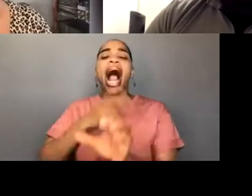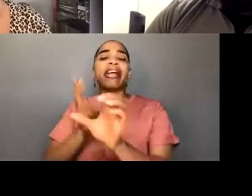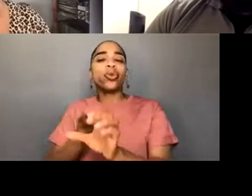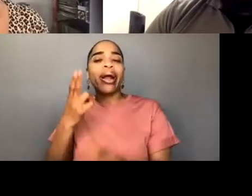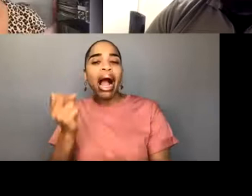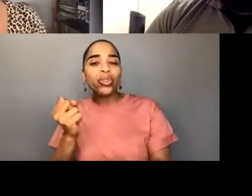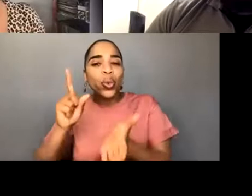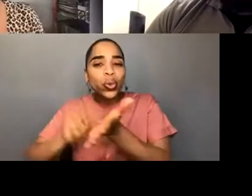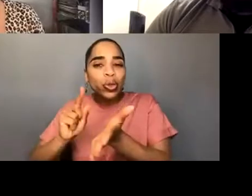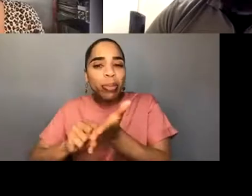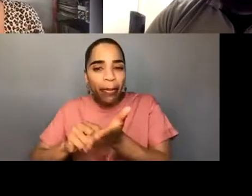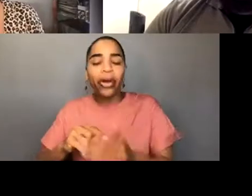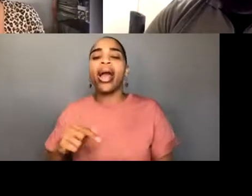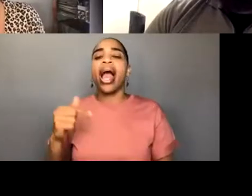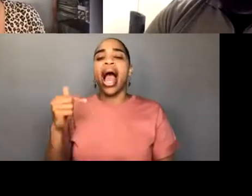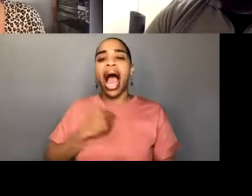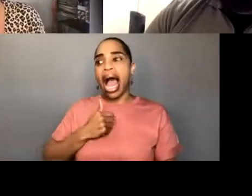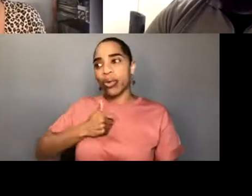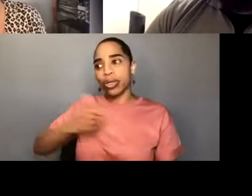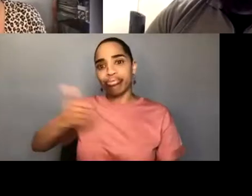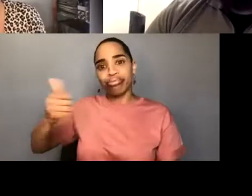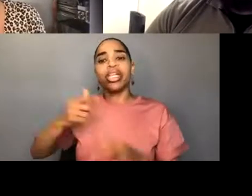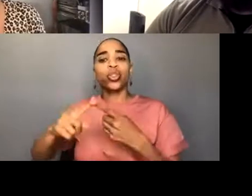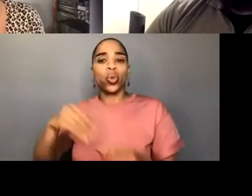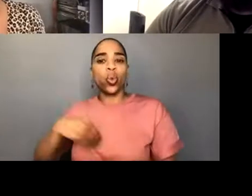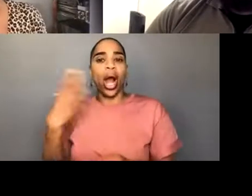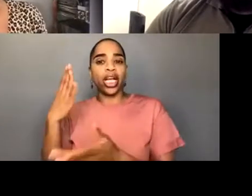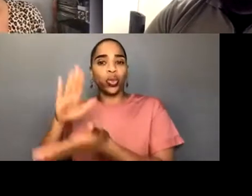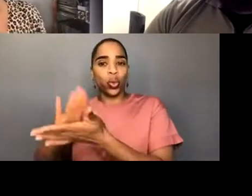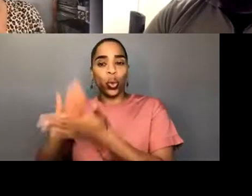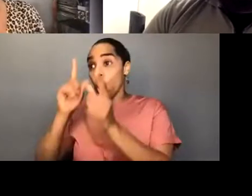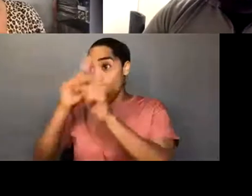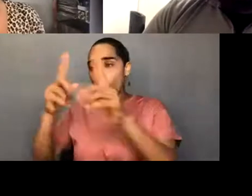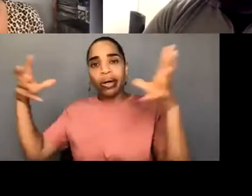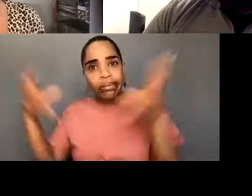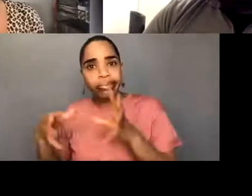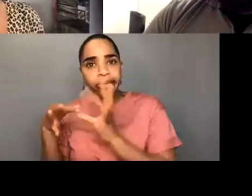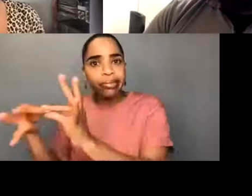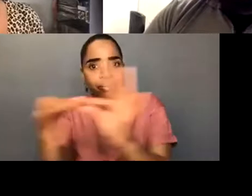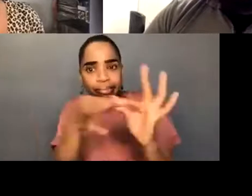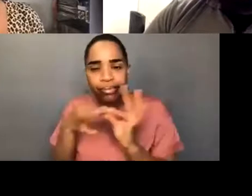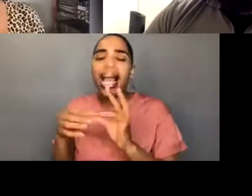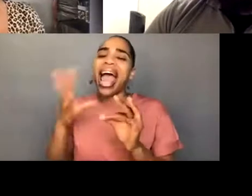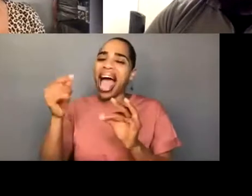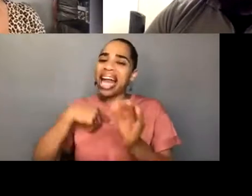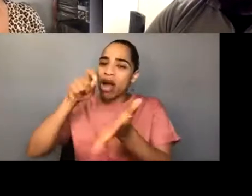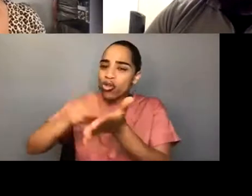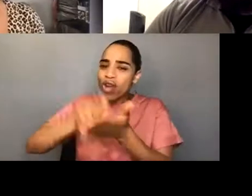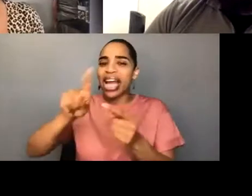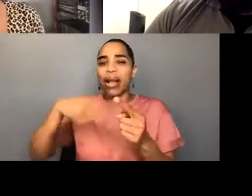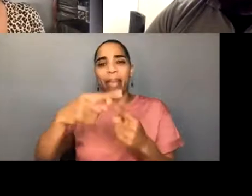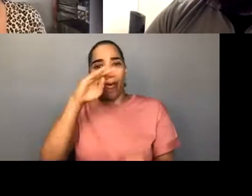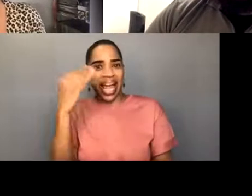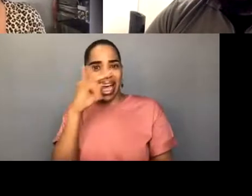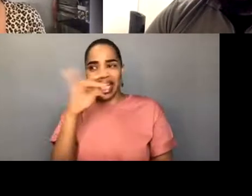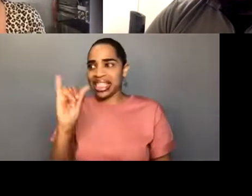and I was bused to white schools as part of a school desegregation program. And I started writing about the Black kids like me at the